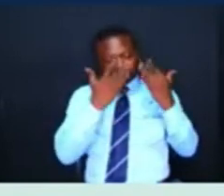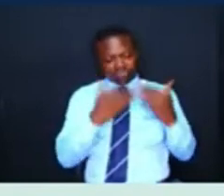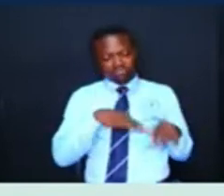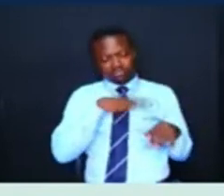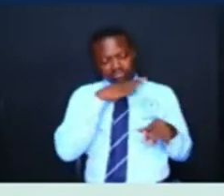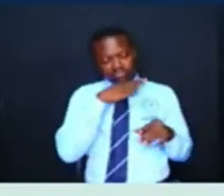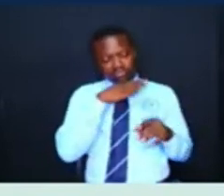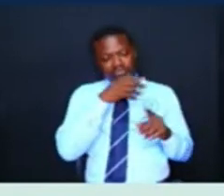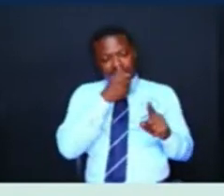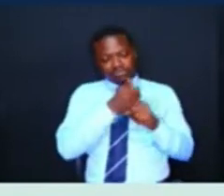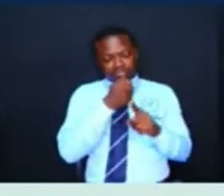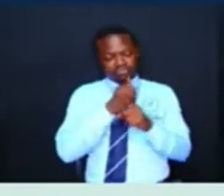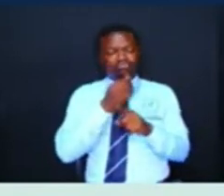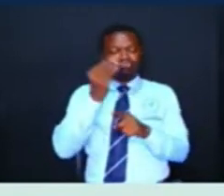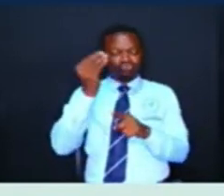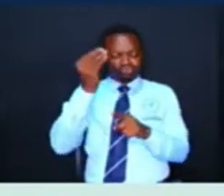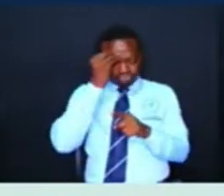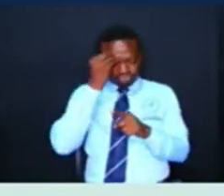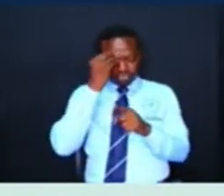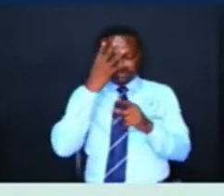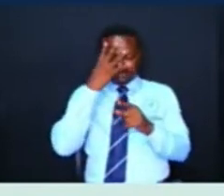Was familiar with grief.